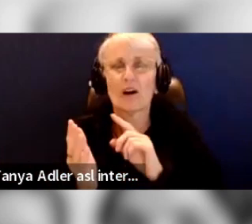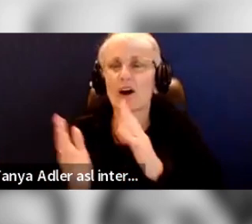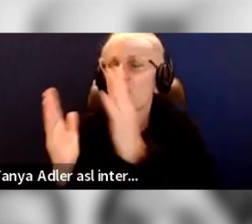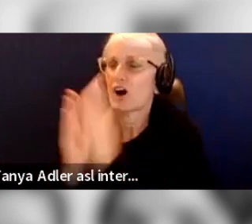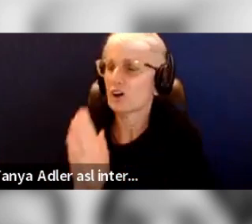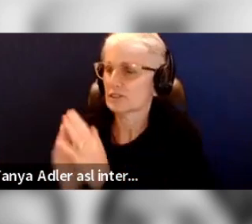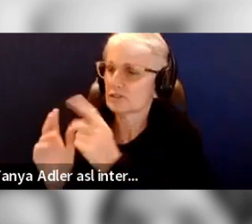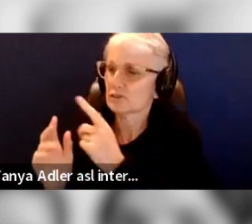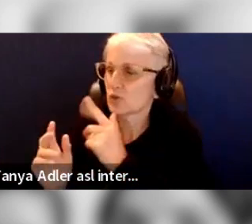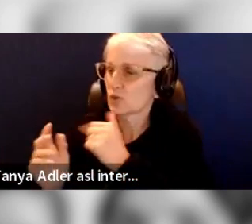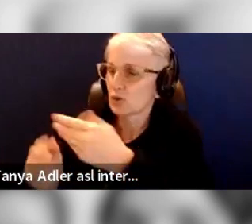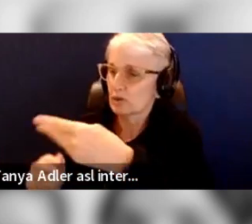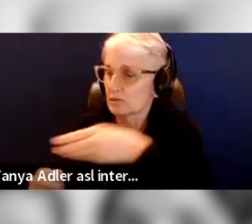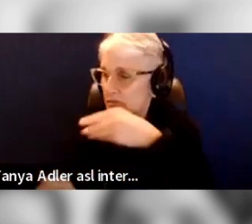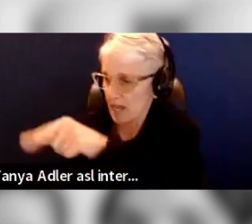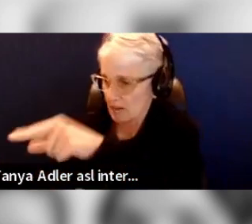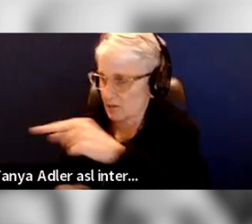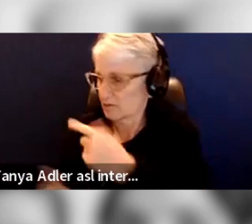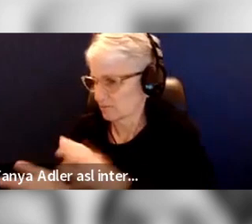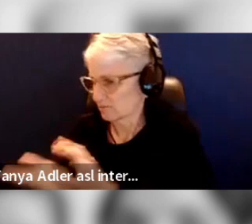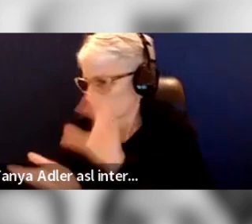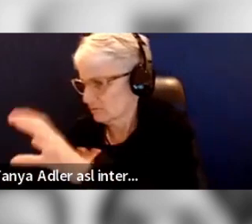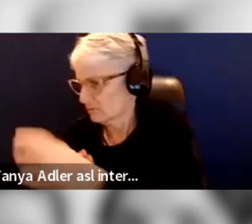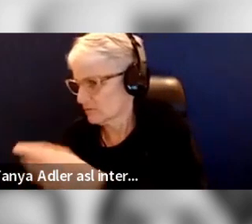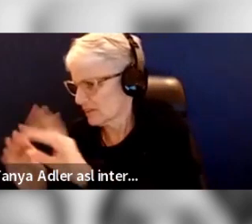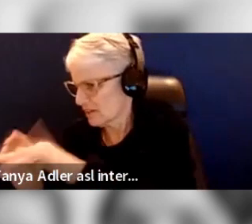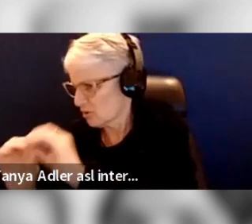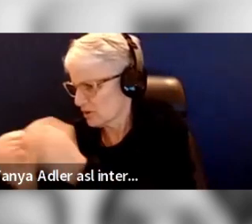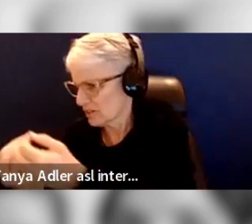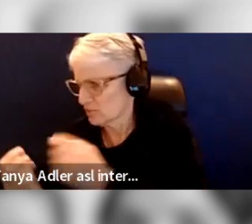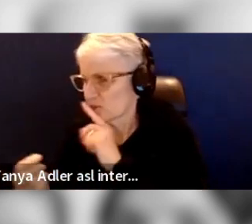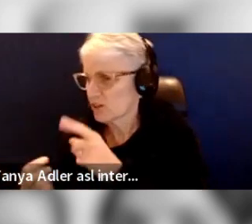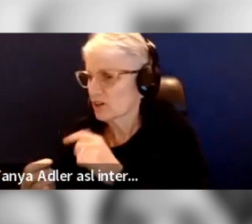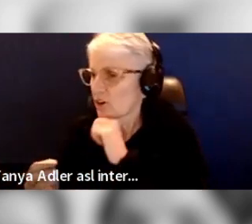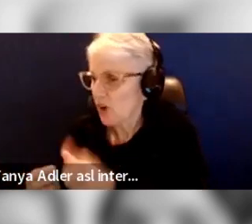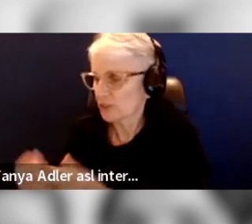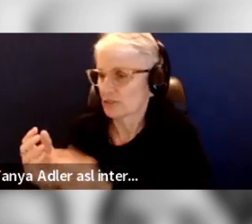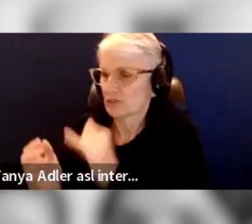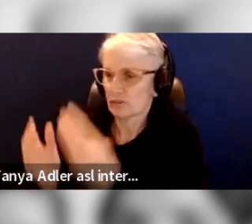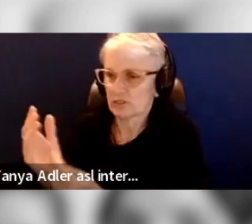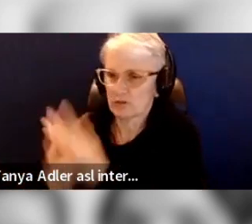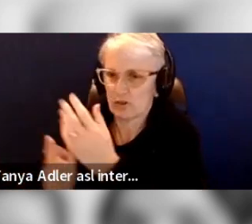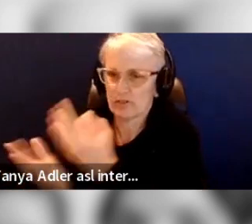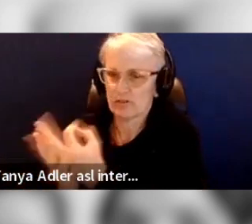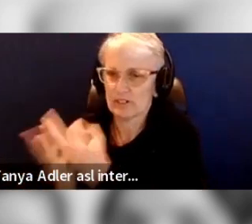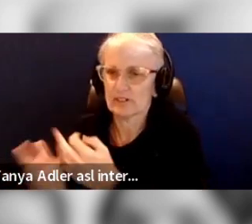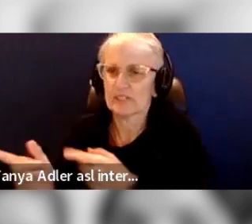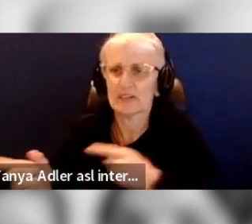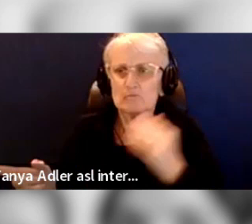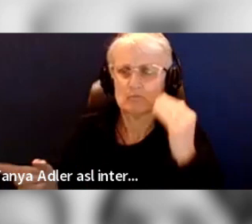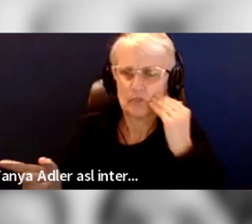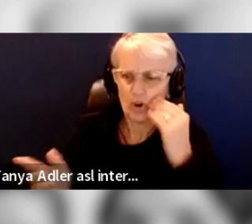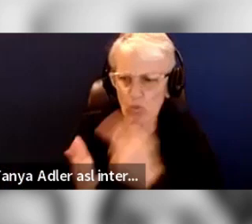you've got the funds from, check with that organization to ensure that A, it's not jobs and growth funding, and B, they know what you're using